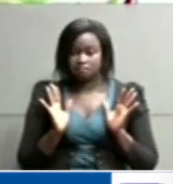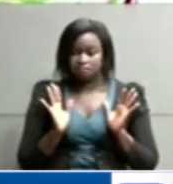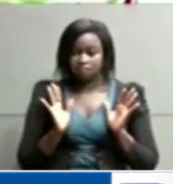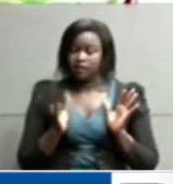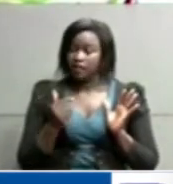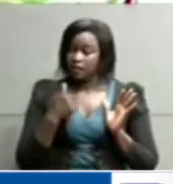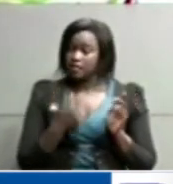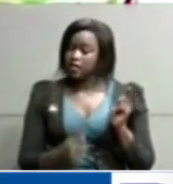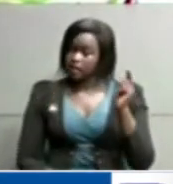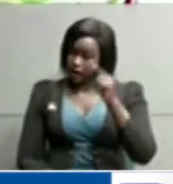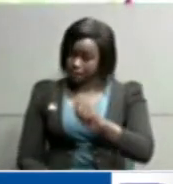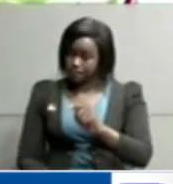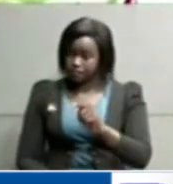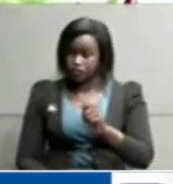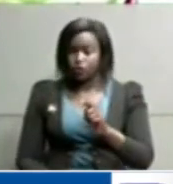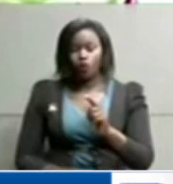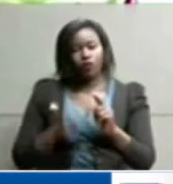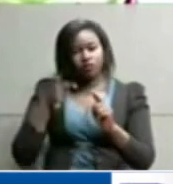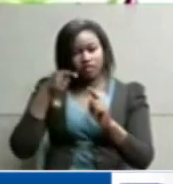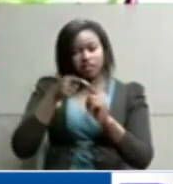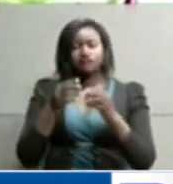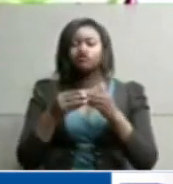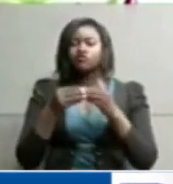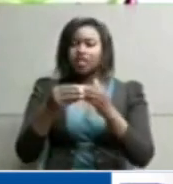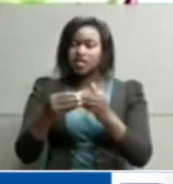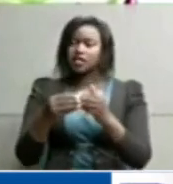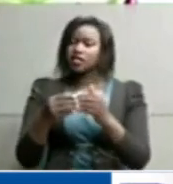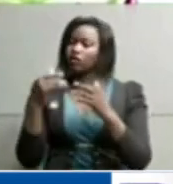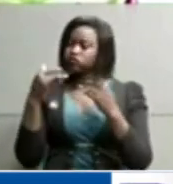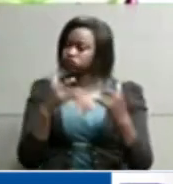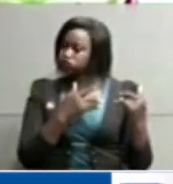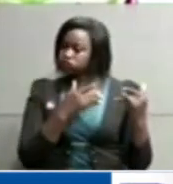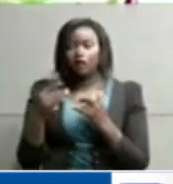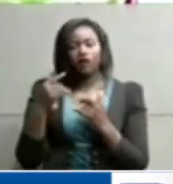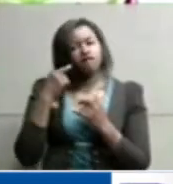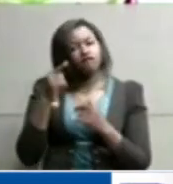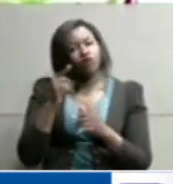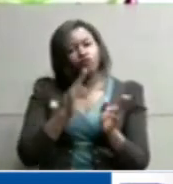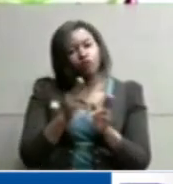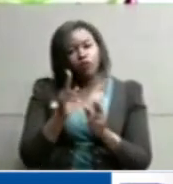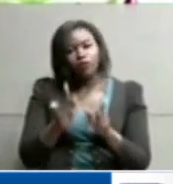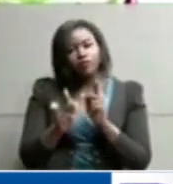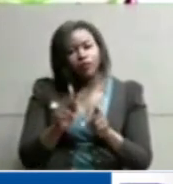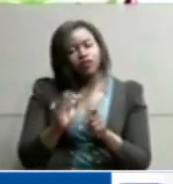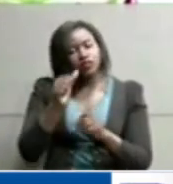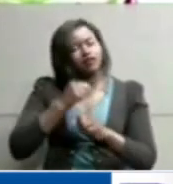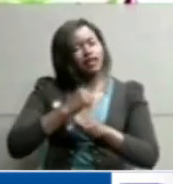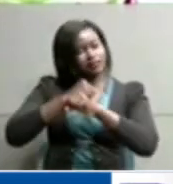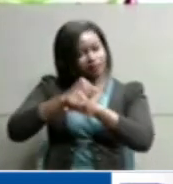Nzewa nukule mbirucharo, uruwaba mwana inchi, ukweru anako.